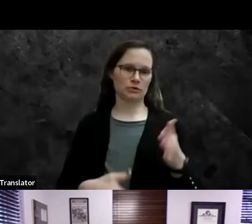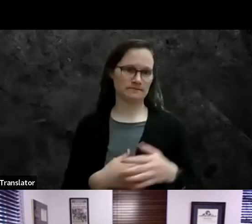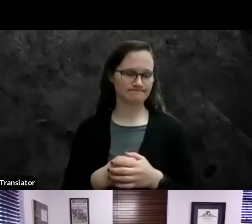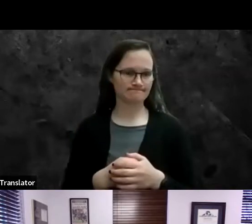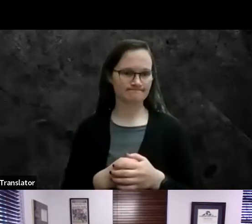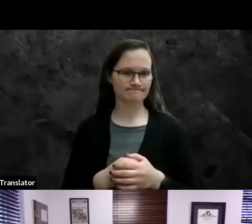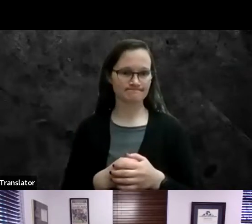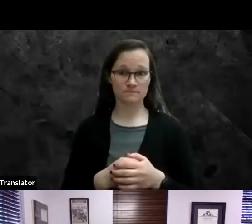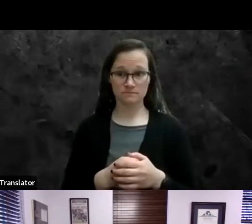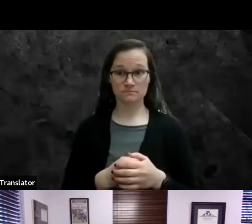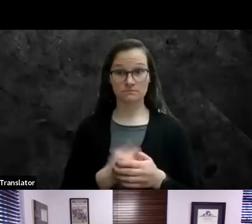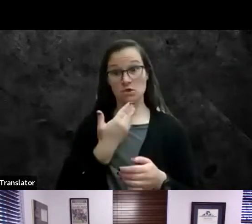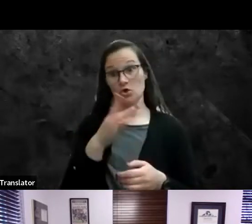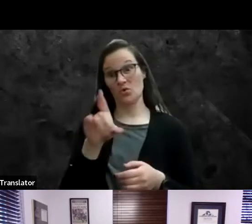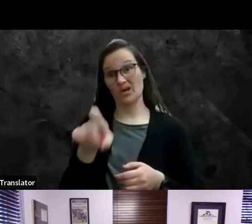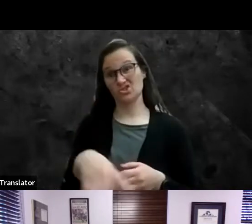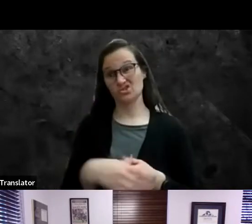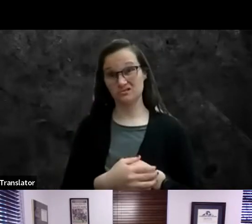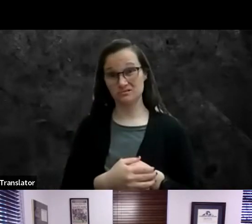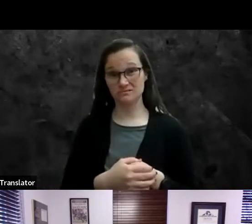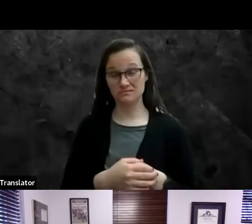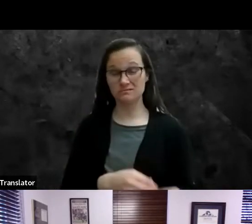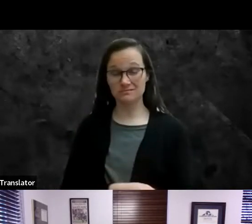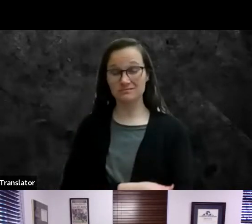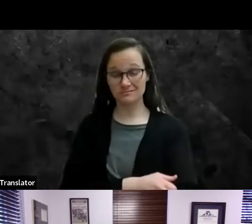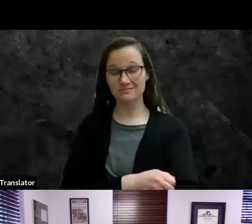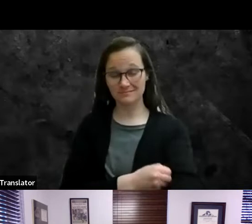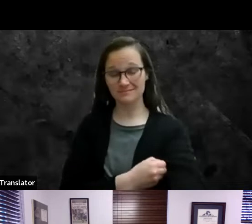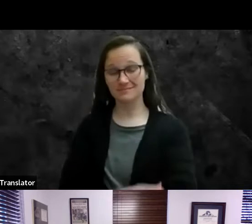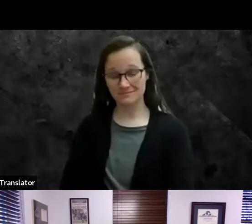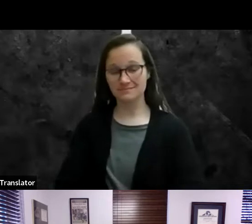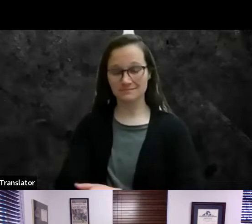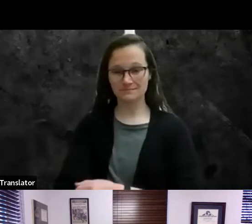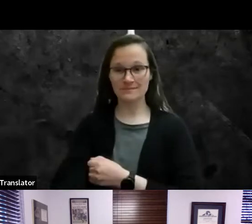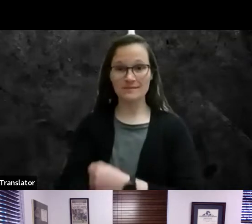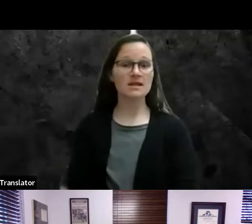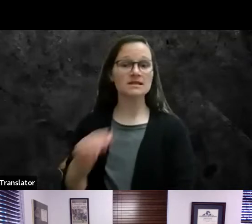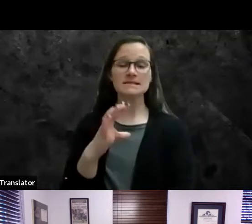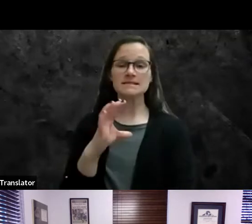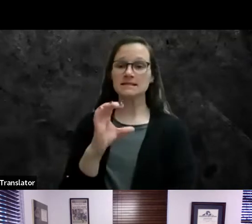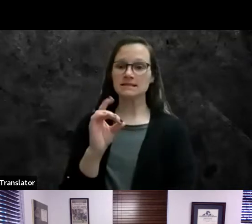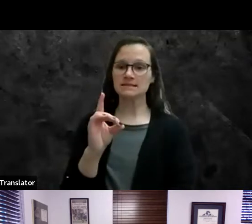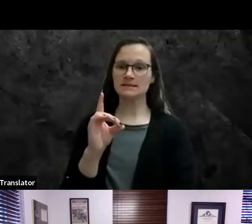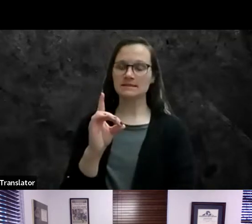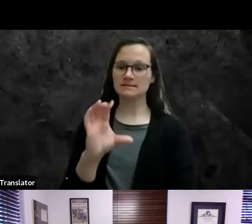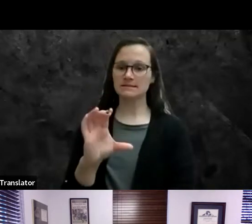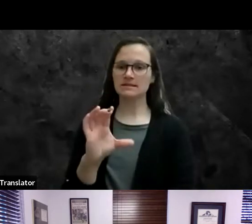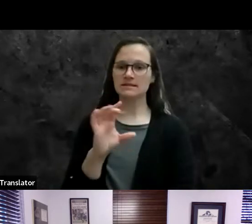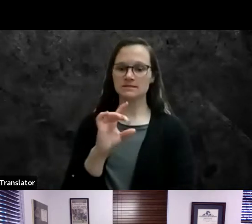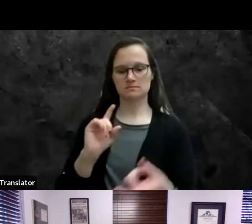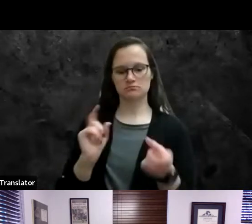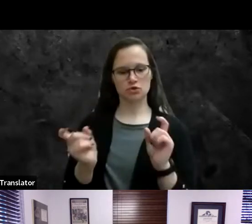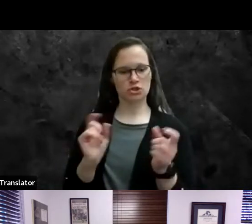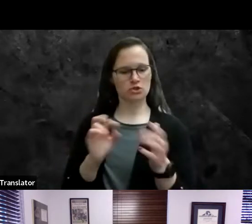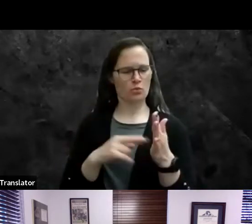You know, that's a great question. And, you know, the CDC has changed some of their guidance in terms